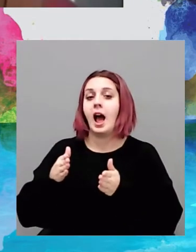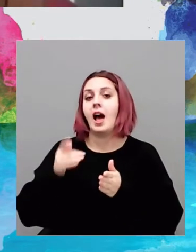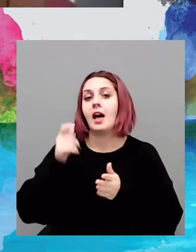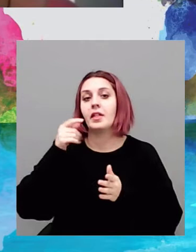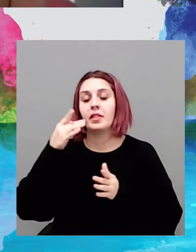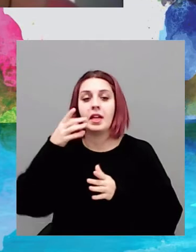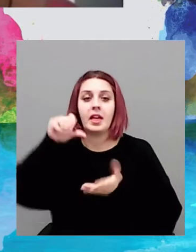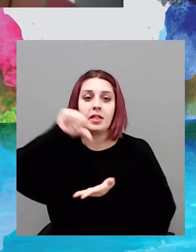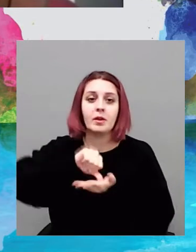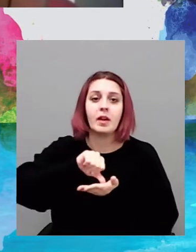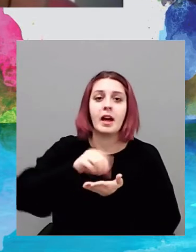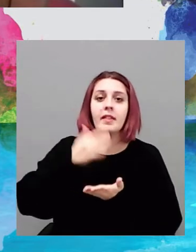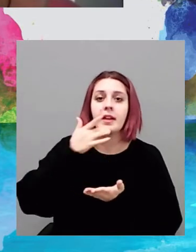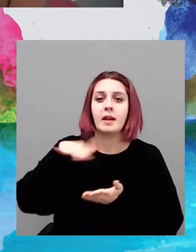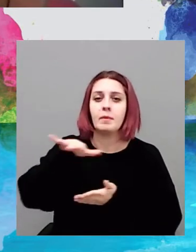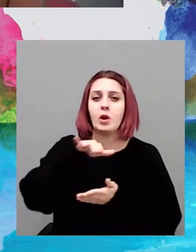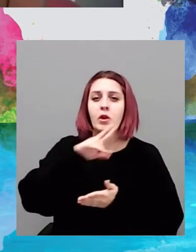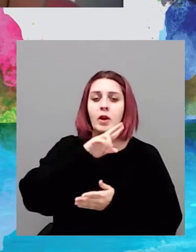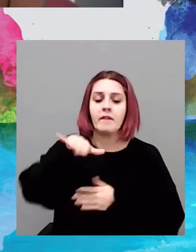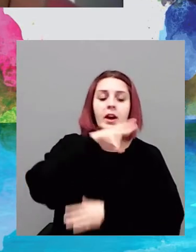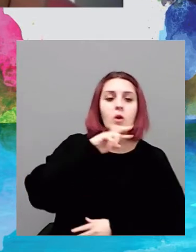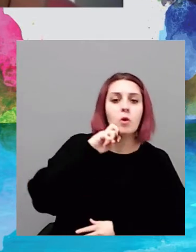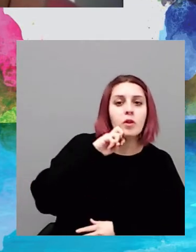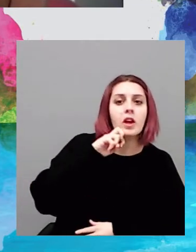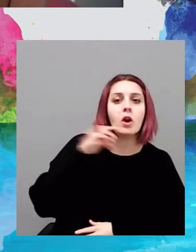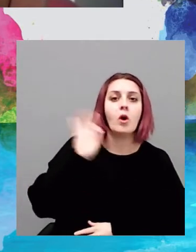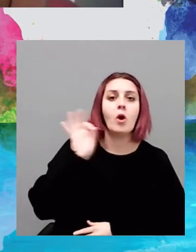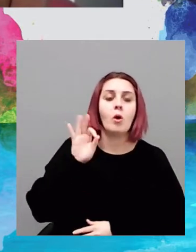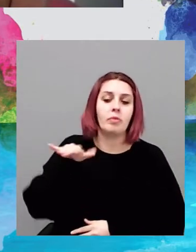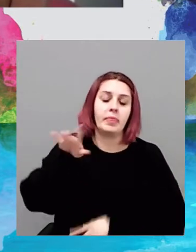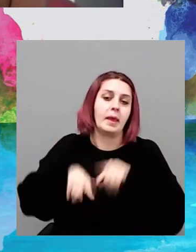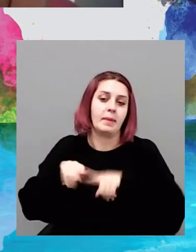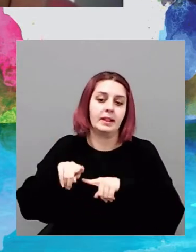They offer walking tours around the city.